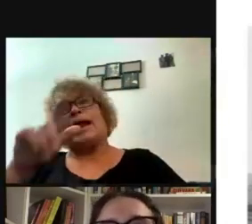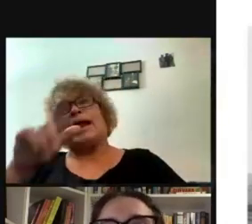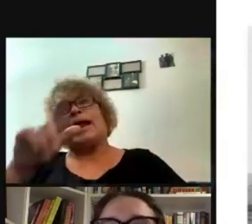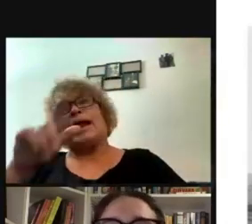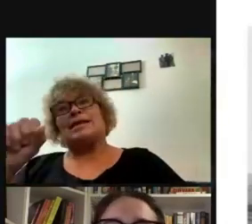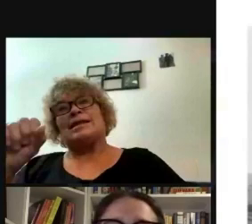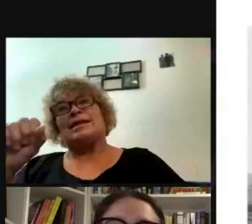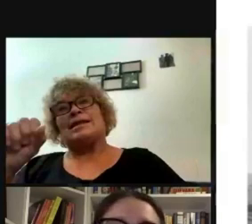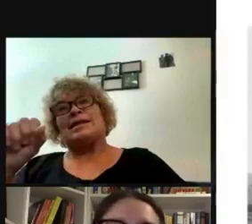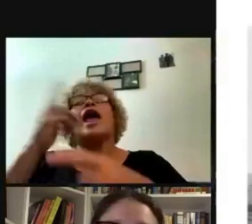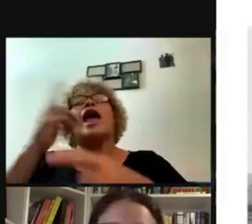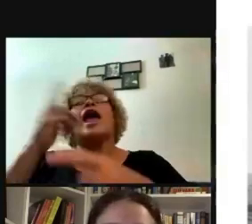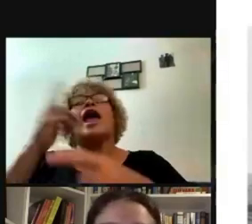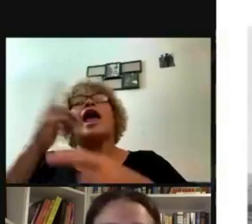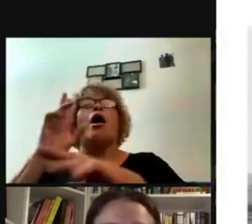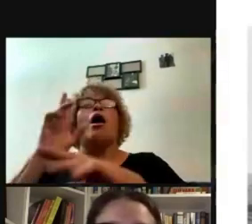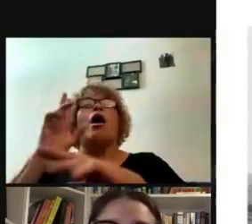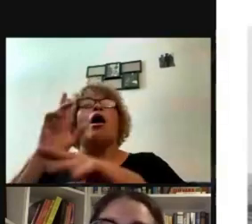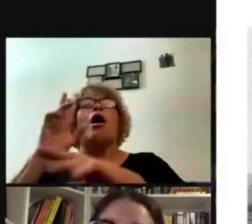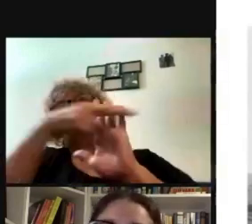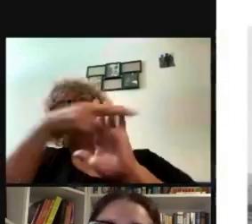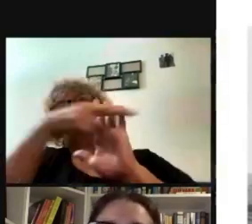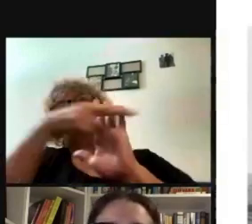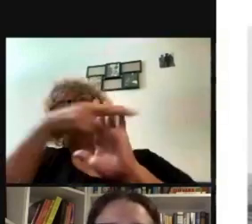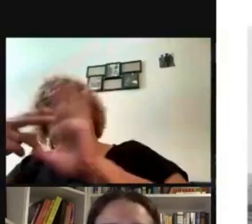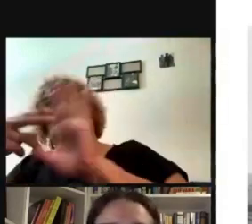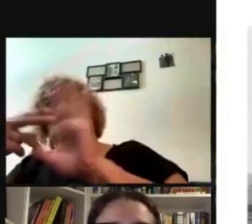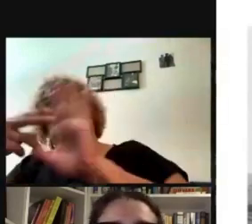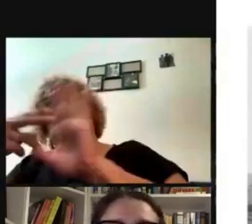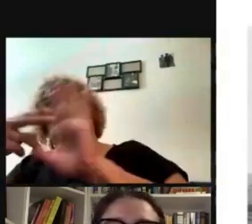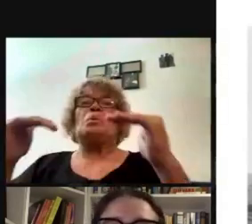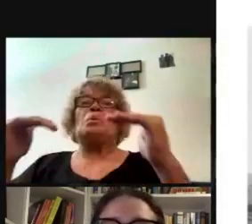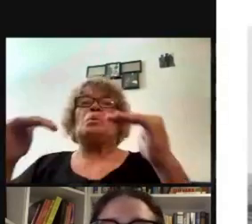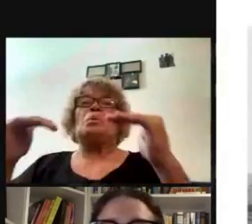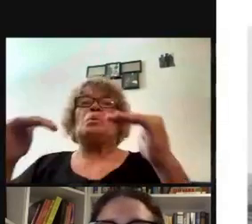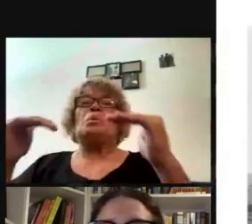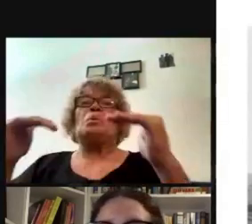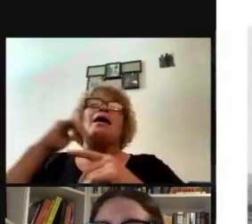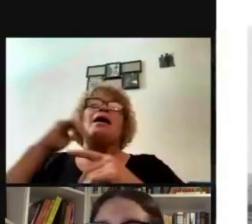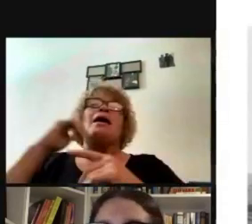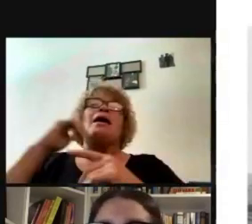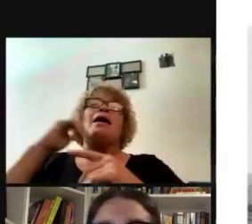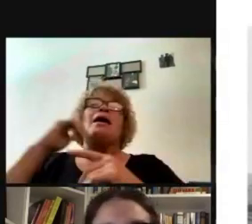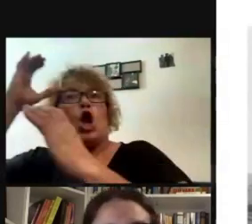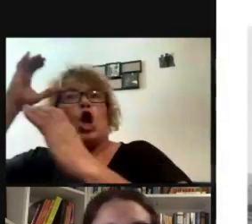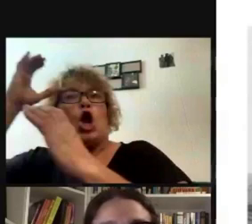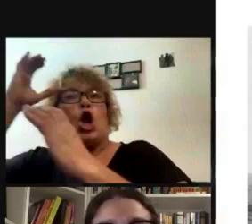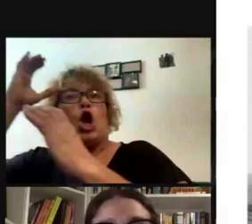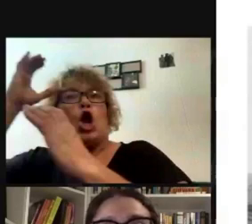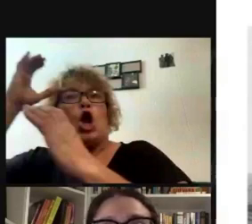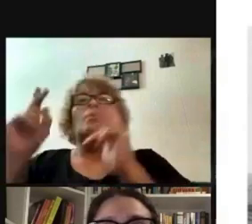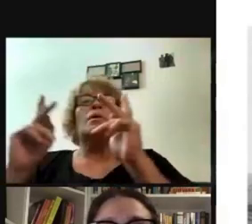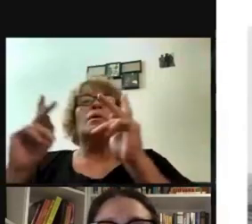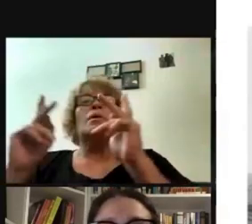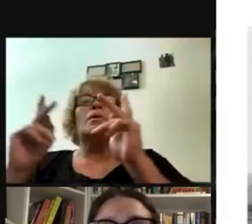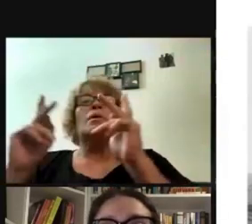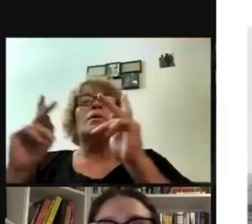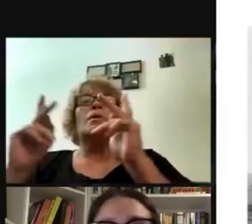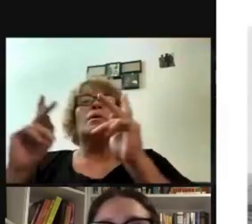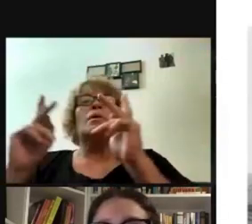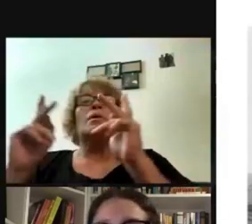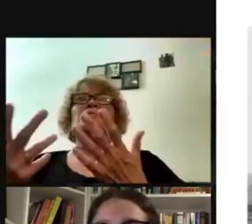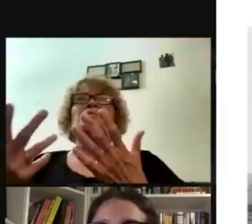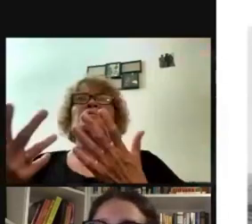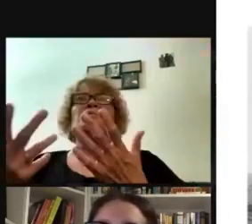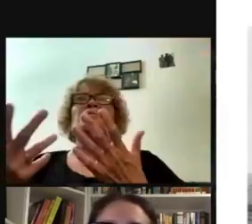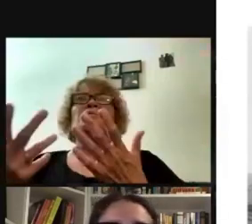applied to people who were deemed intellectually inferior and socially deviant. And so folks with disabilities, but